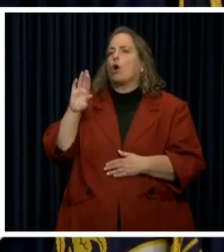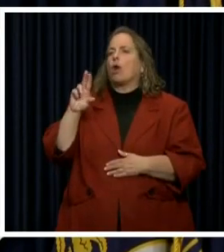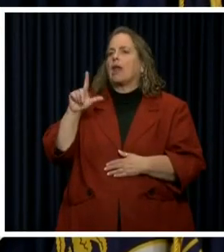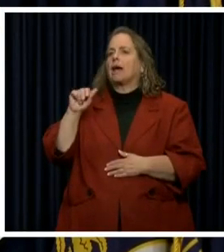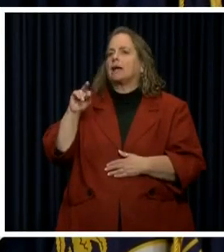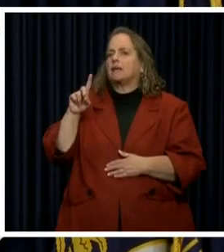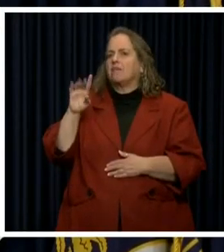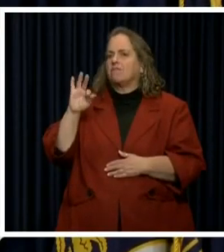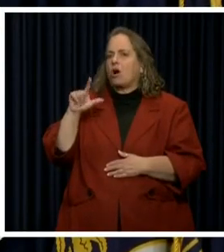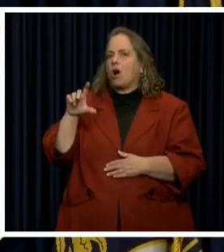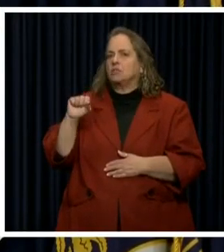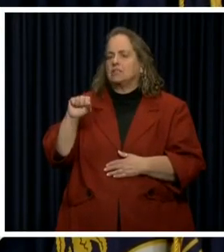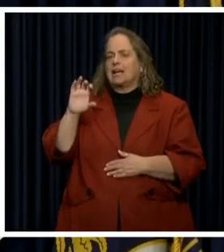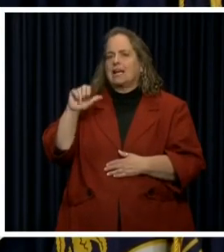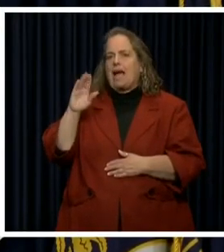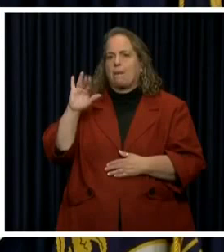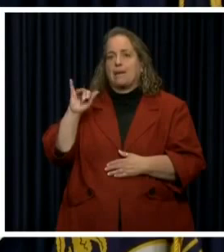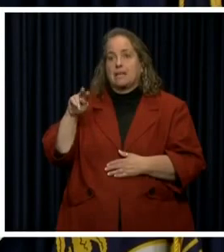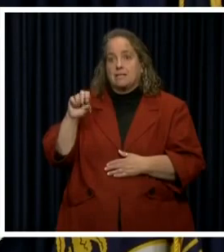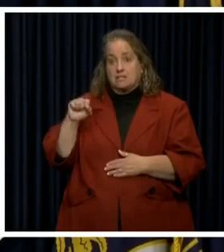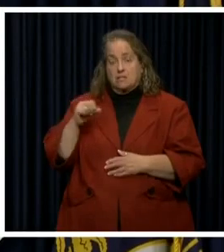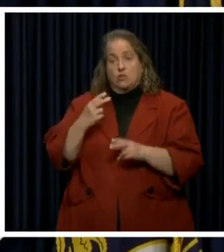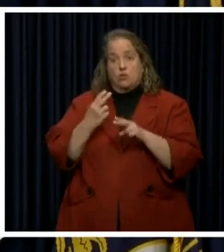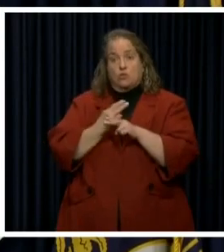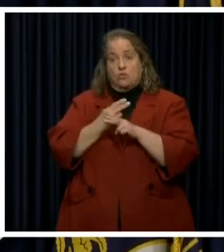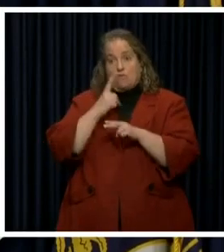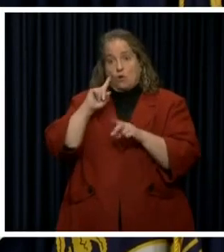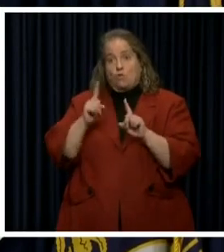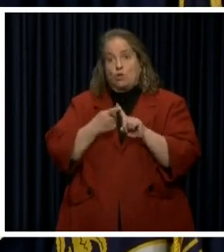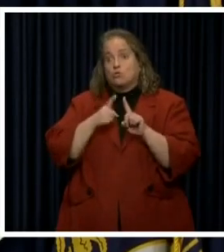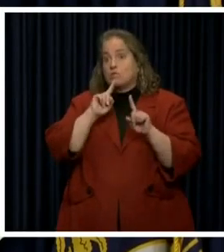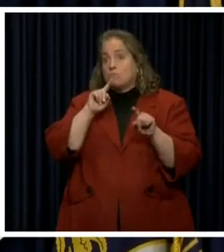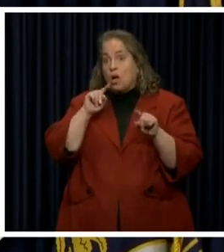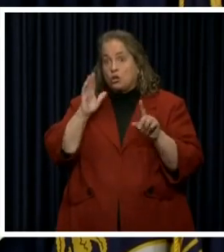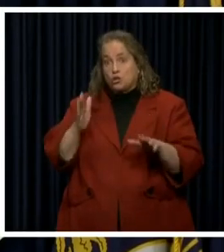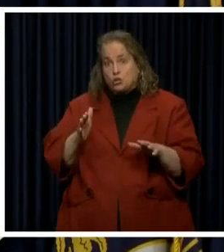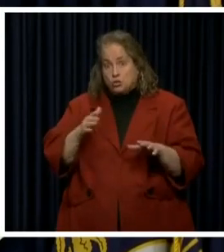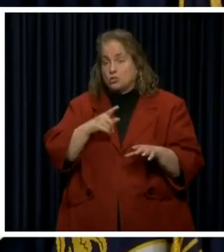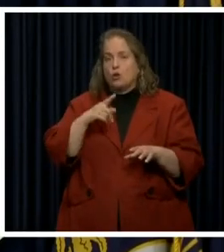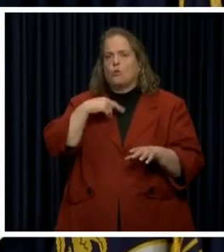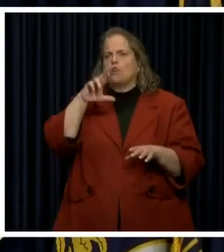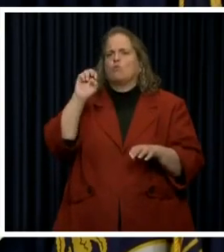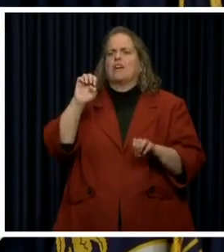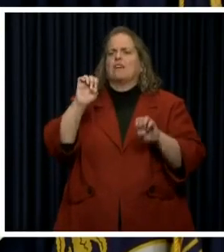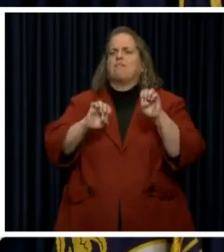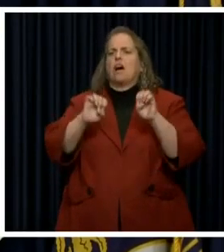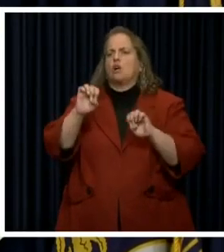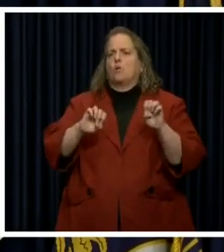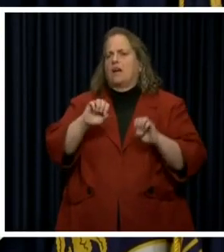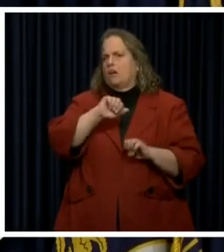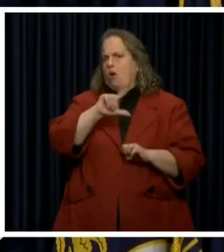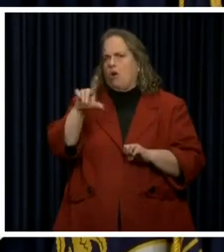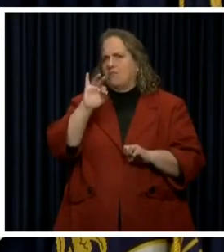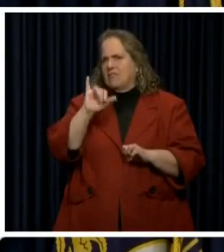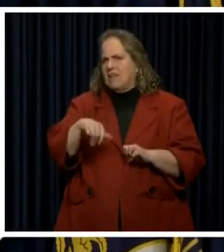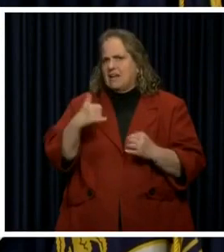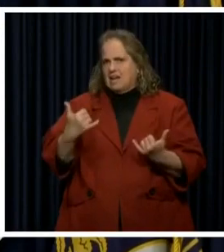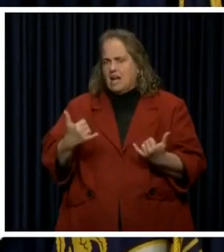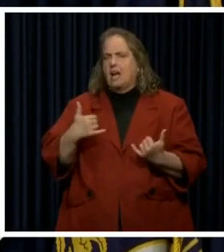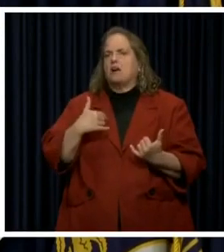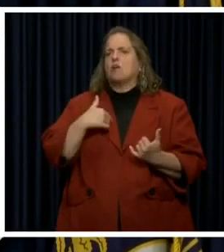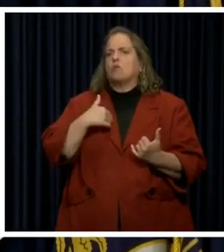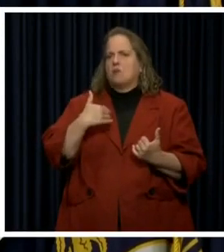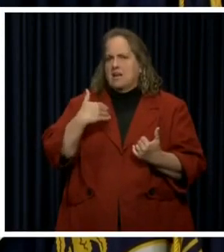cabins, about being used for first responders. We are reevaluating all of that. We do need enough space